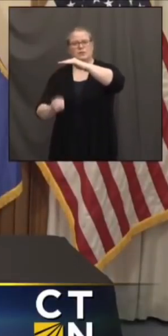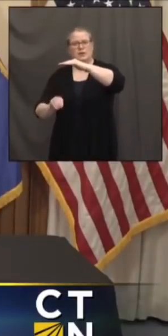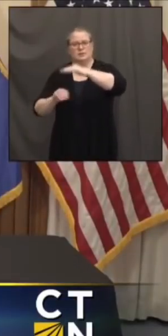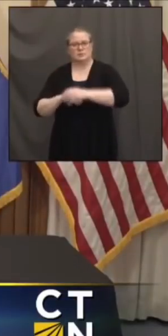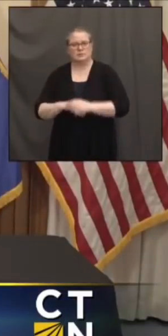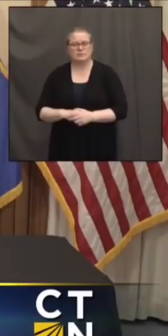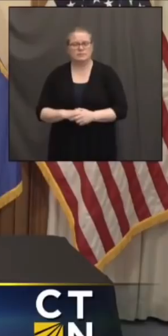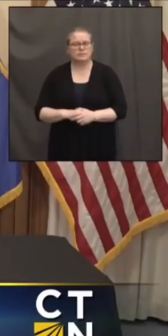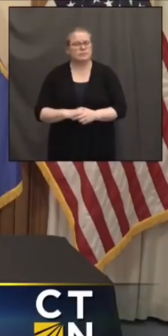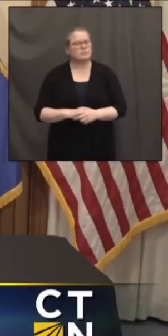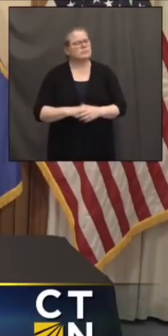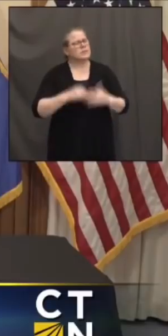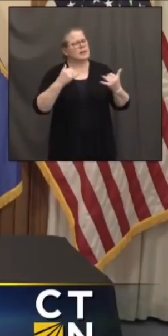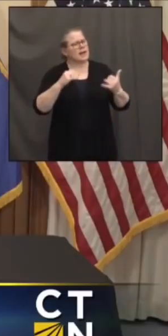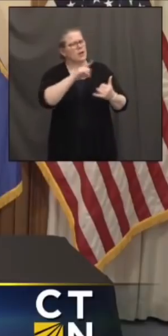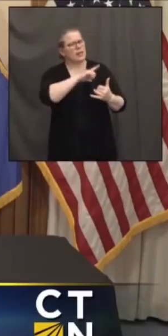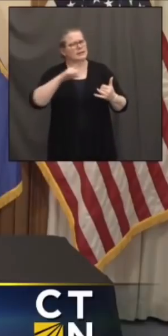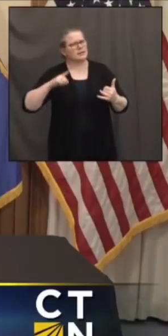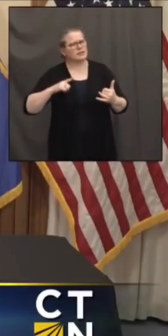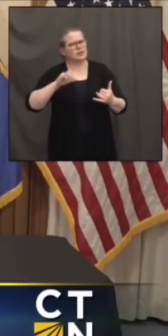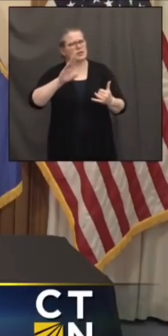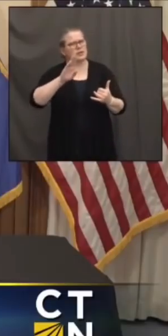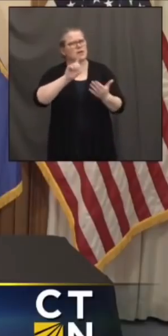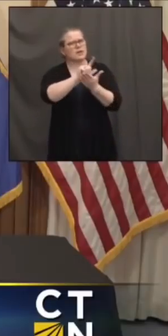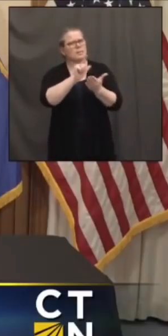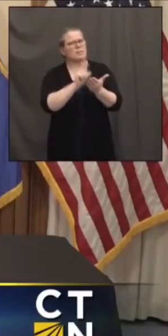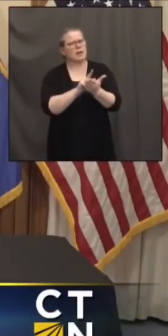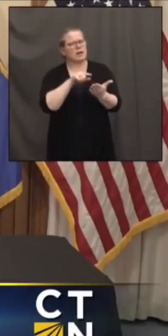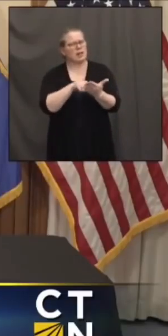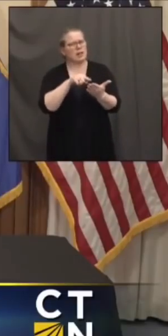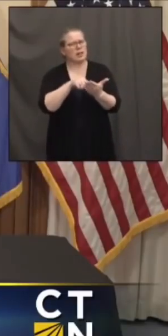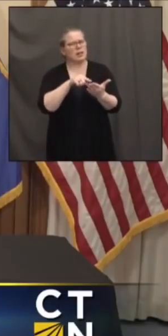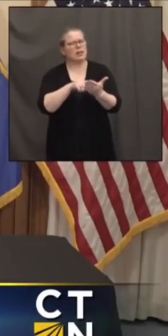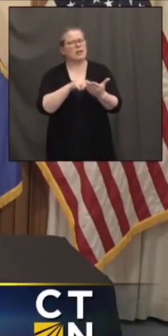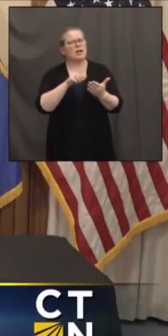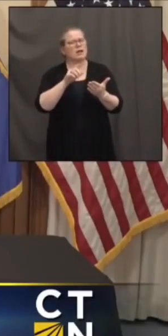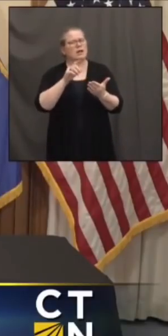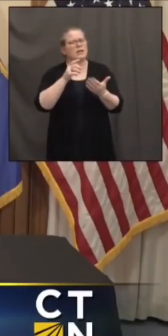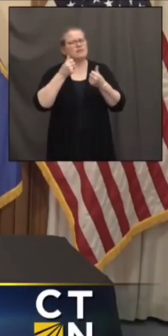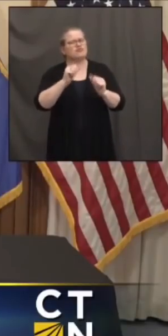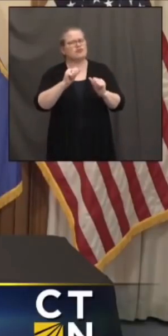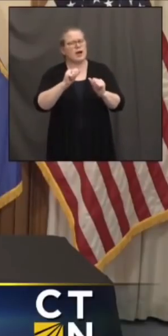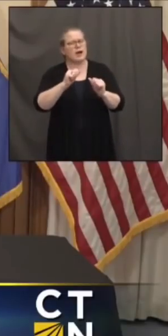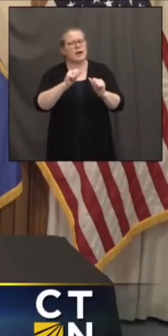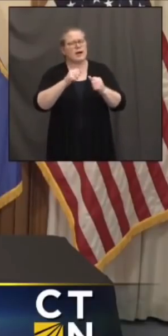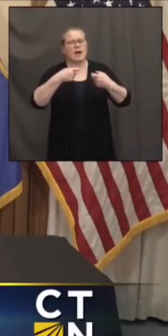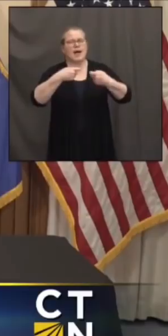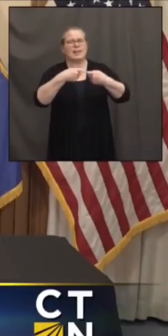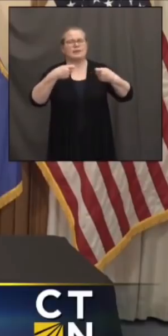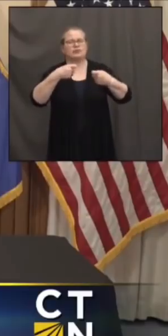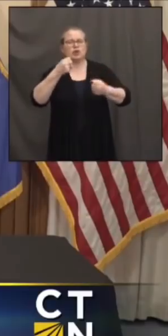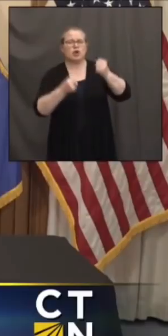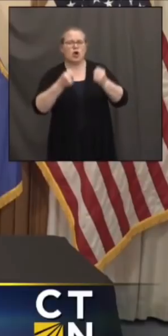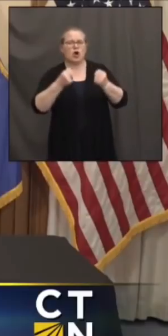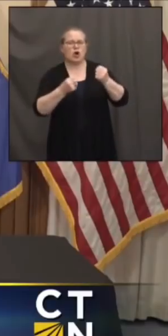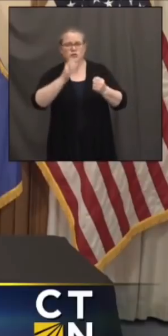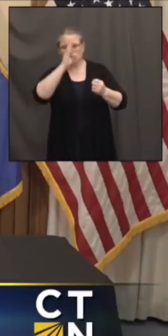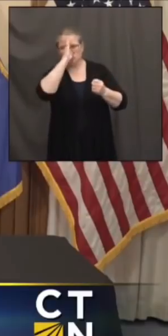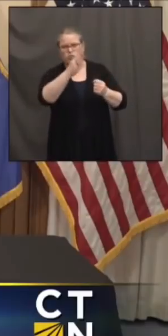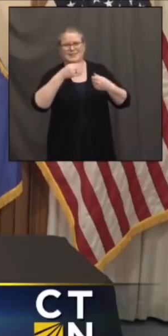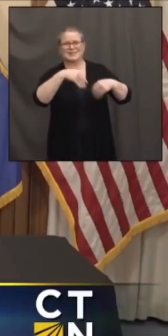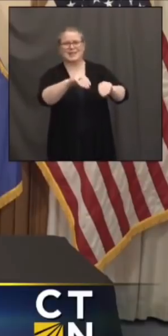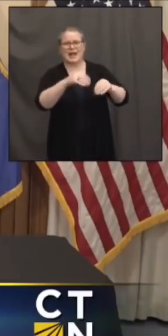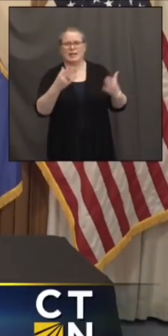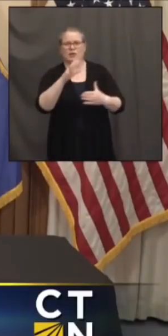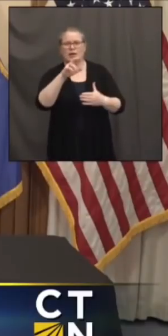legislature that looks to legalize the direct sale of electric cars, excuse me, for companies that exclude, like Tesla, that